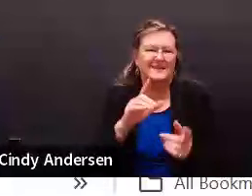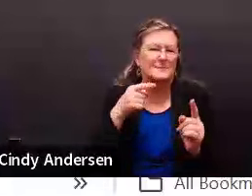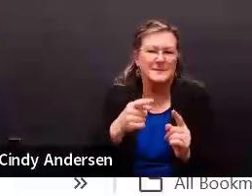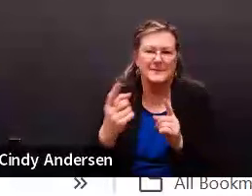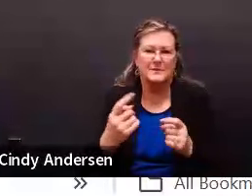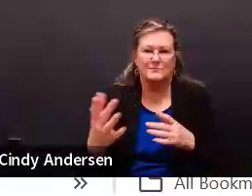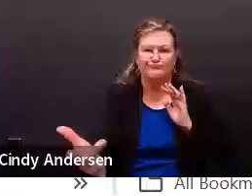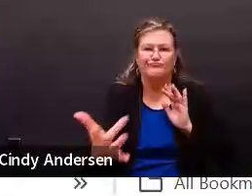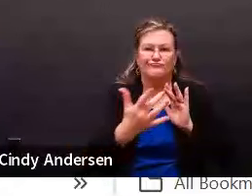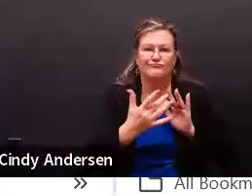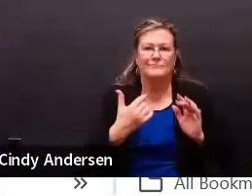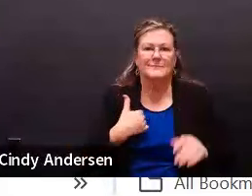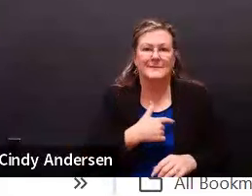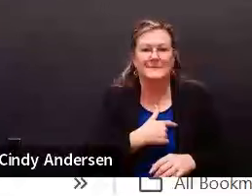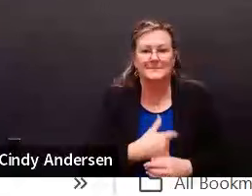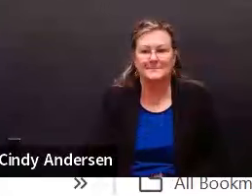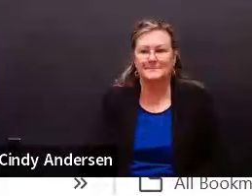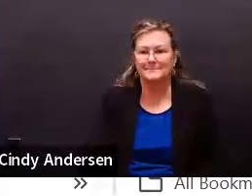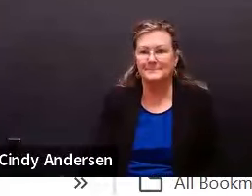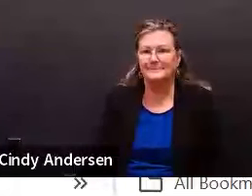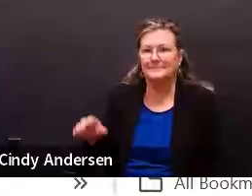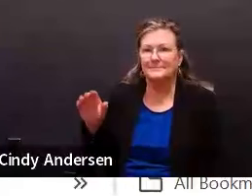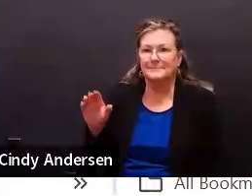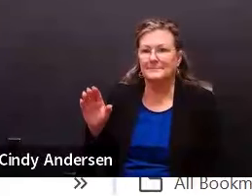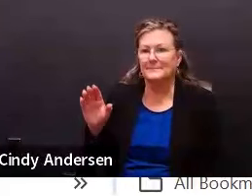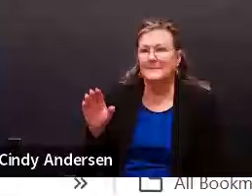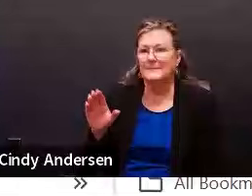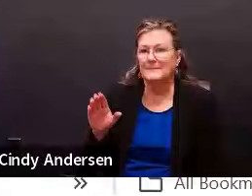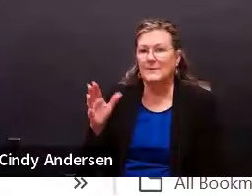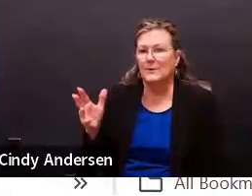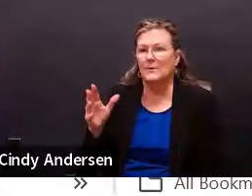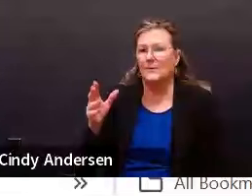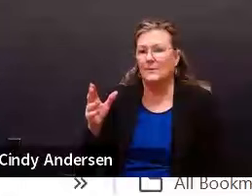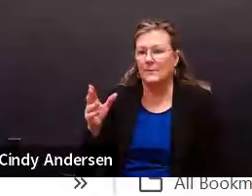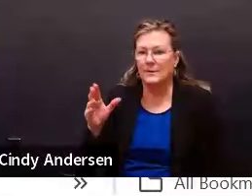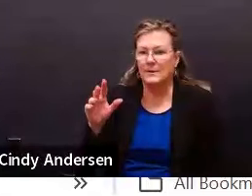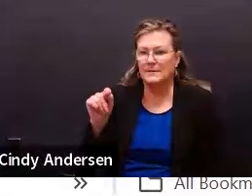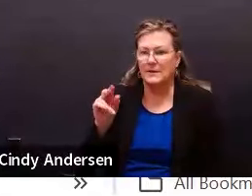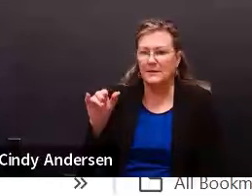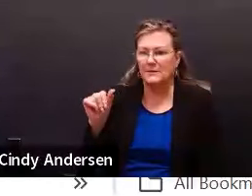reach out. So Heather says, well, first of all,